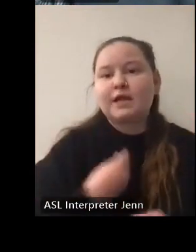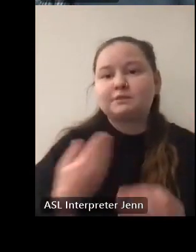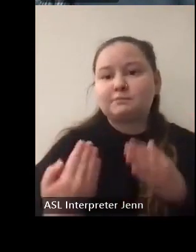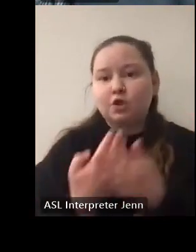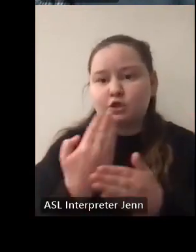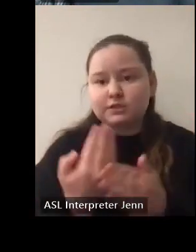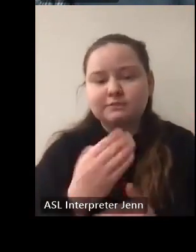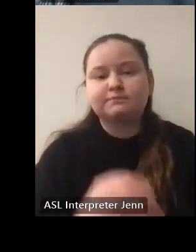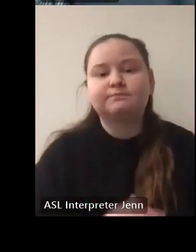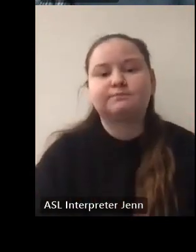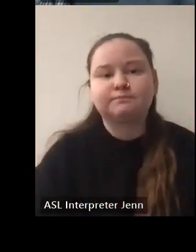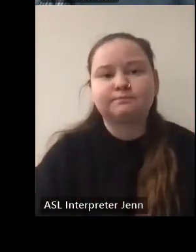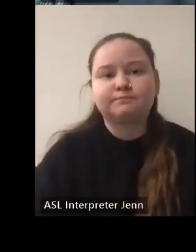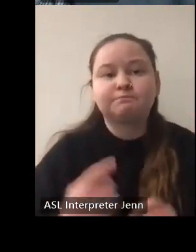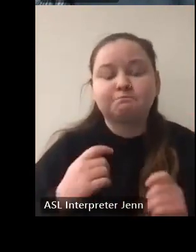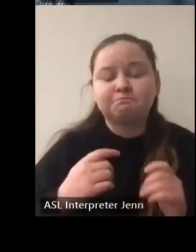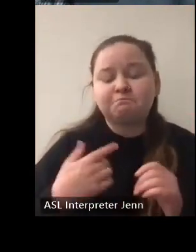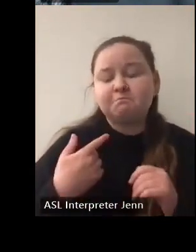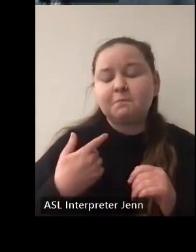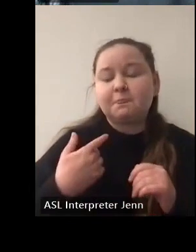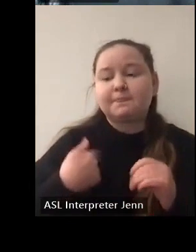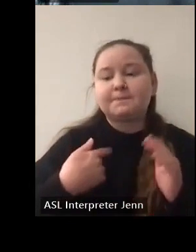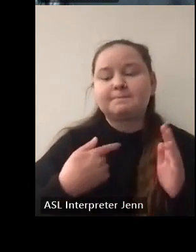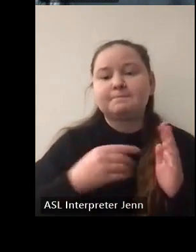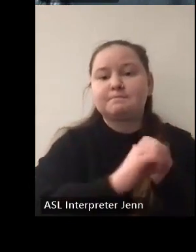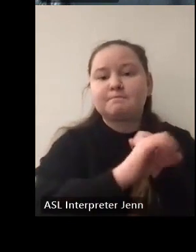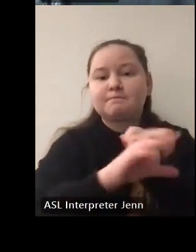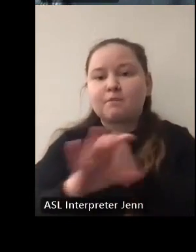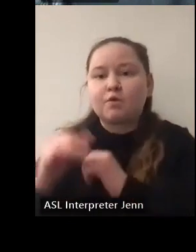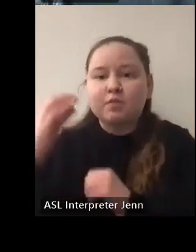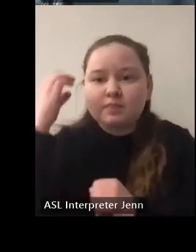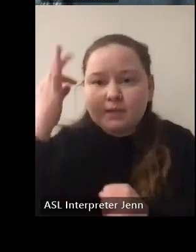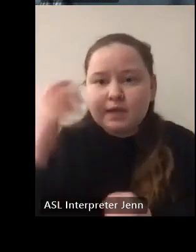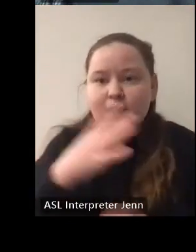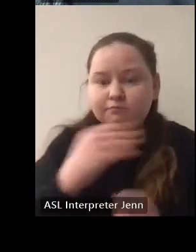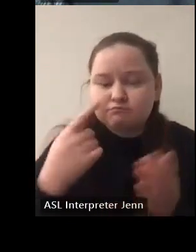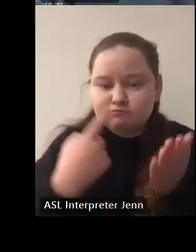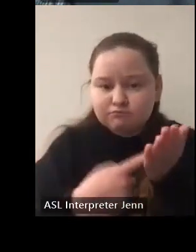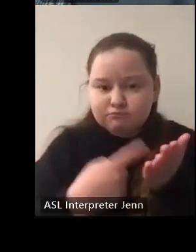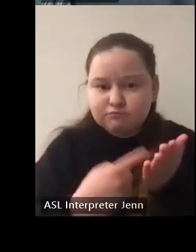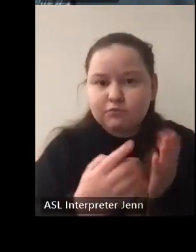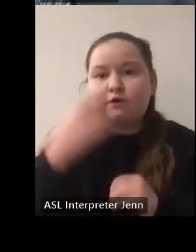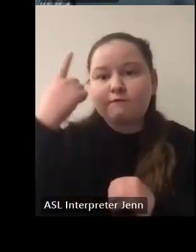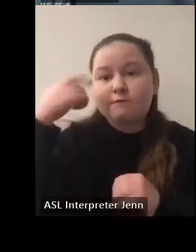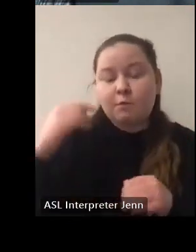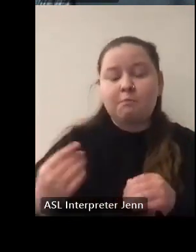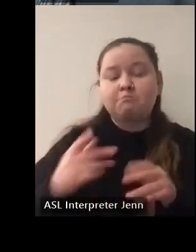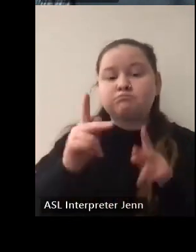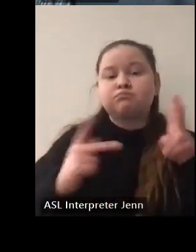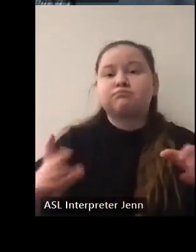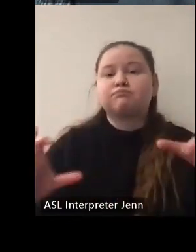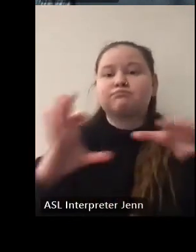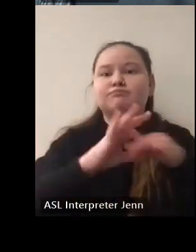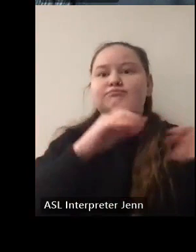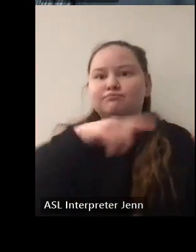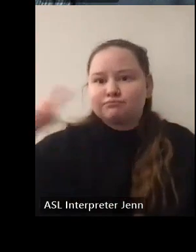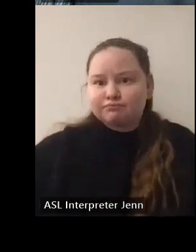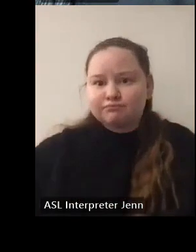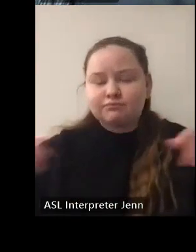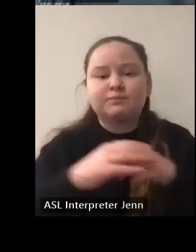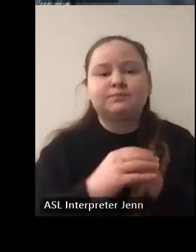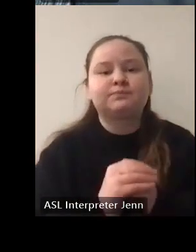promoting transborder thinking and dialogue among those traditionally on the periphery. Rosa Maria Rodriguez